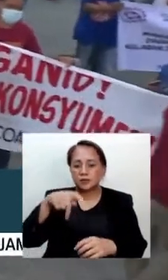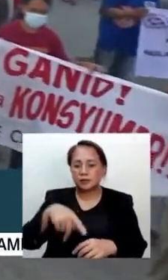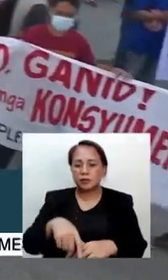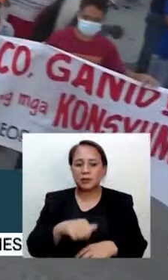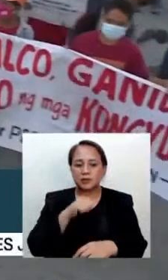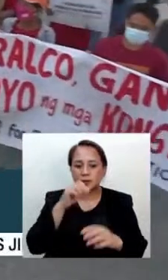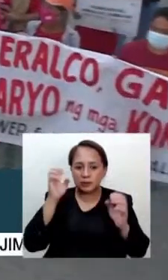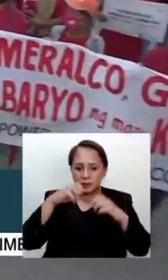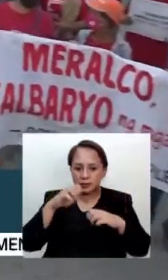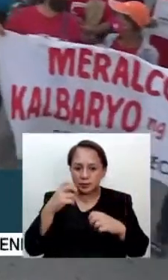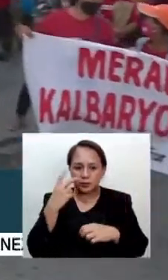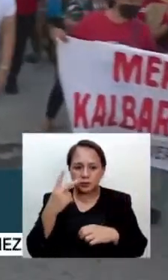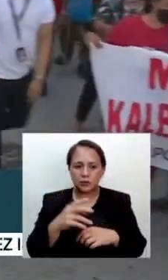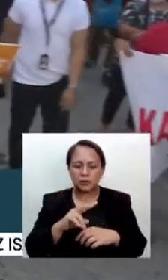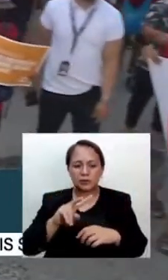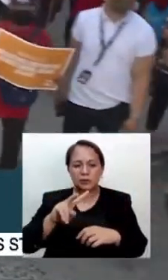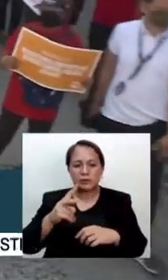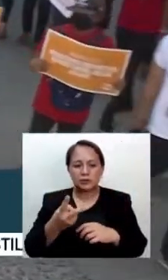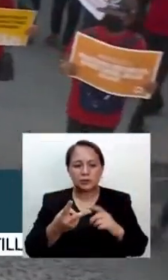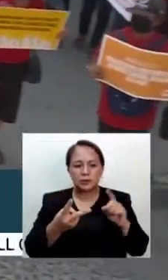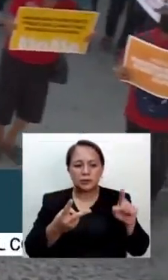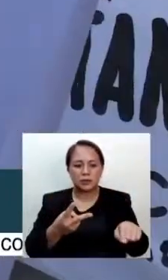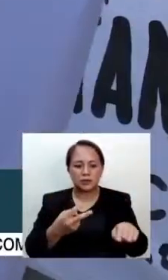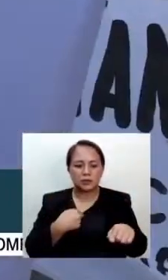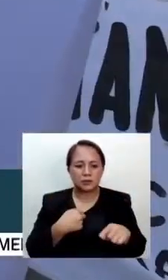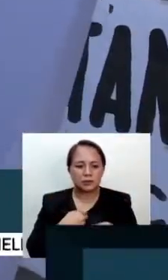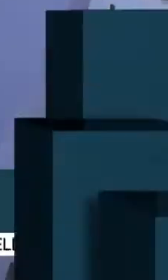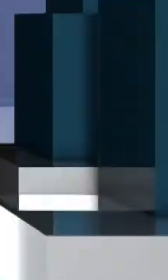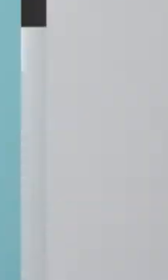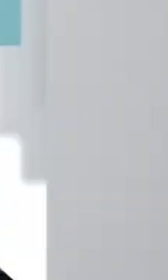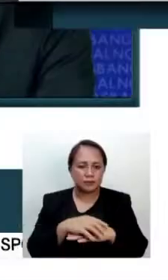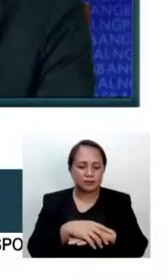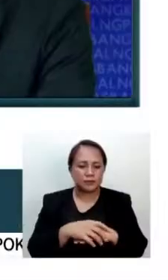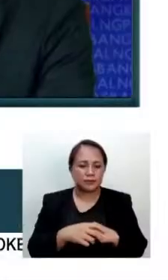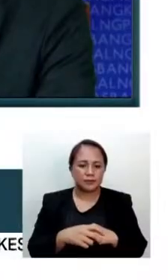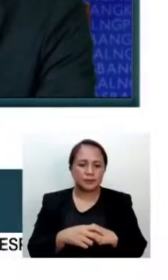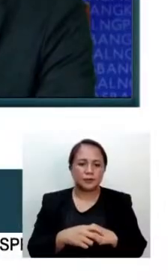expect to see second round inflationary effects.